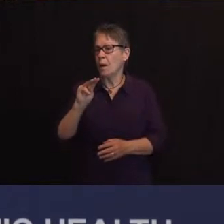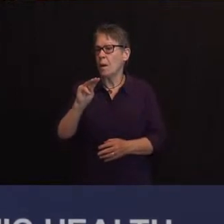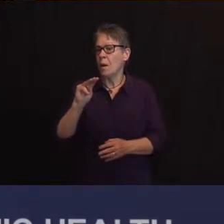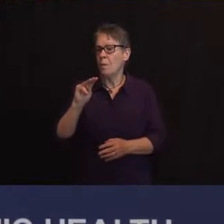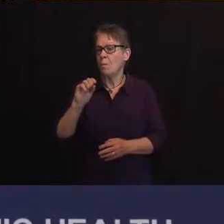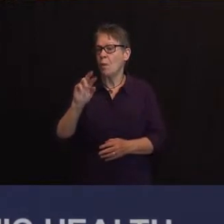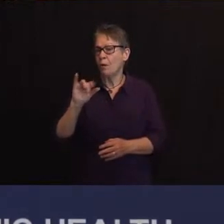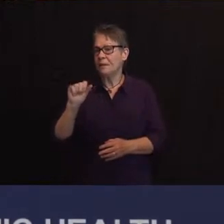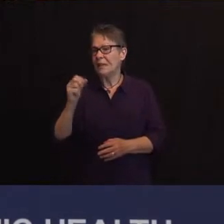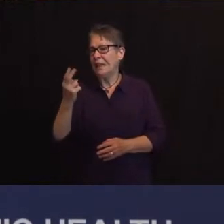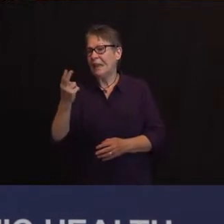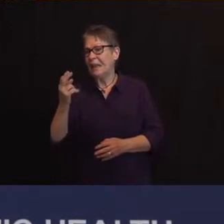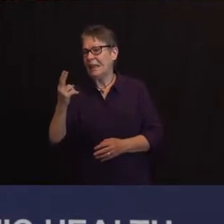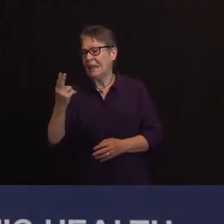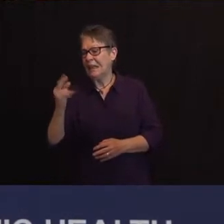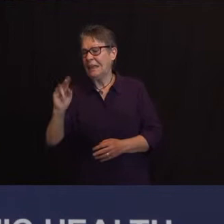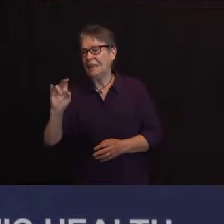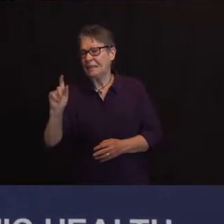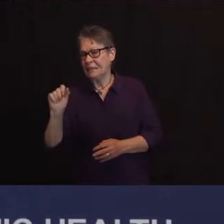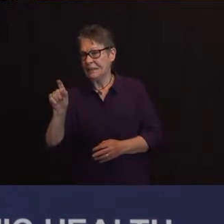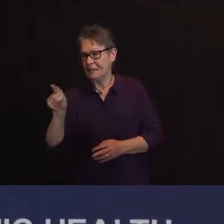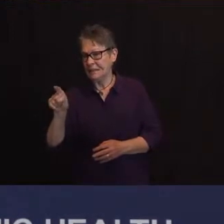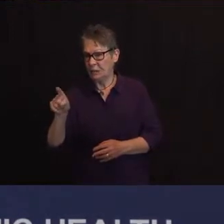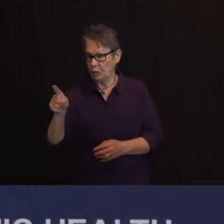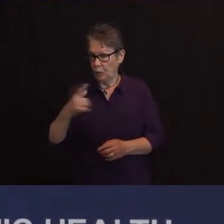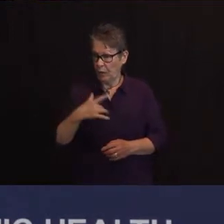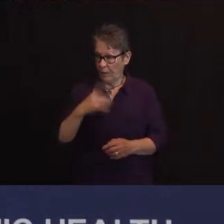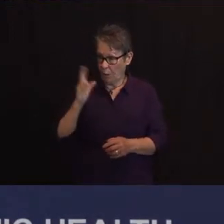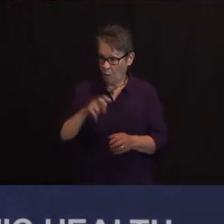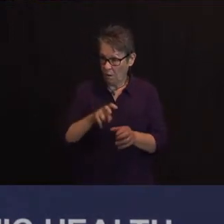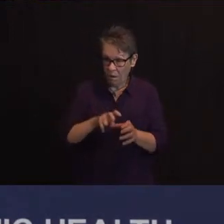Is that it? That's it. As promised, that took a while.